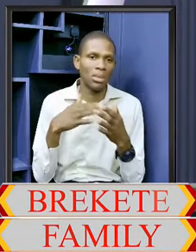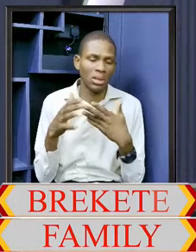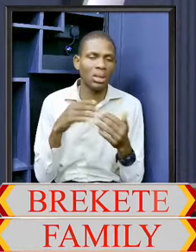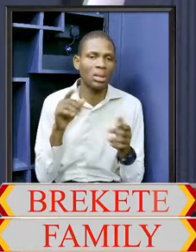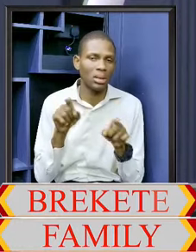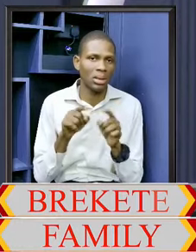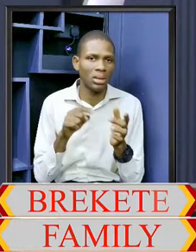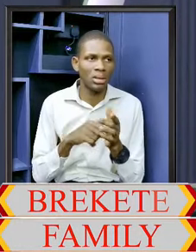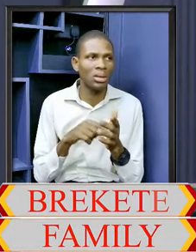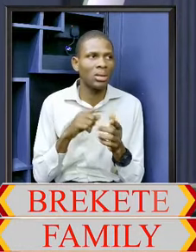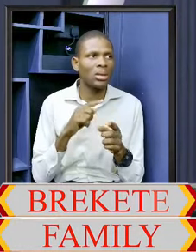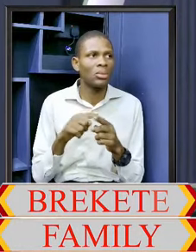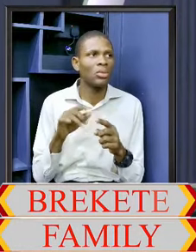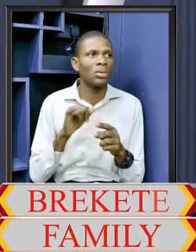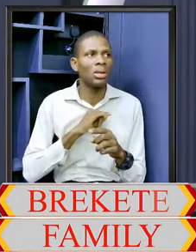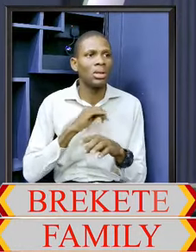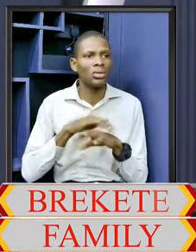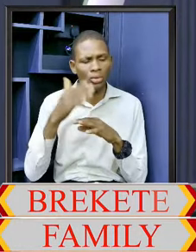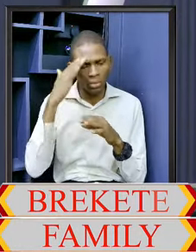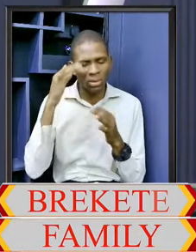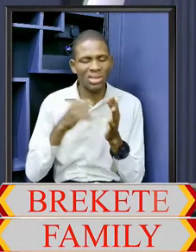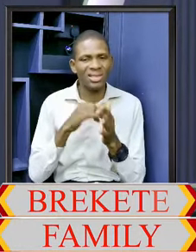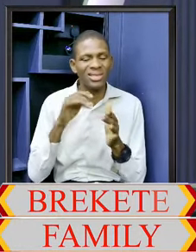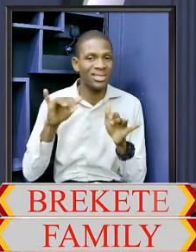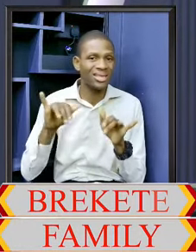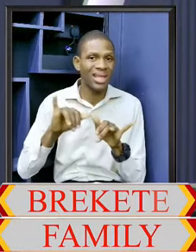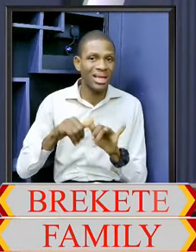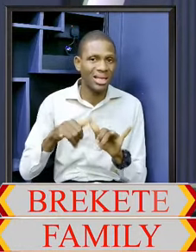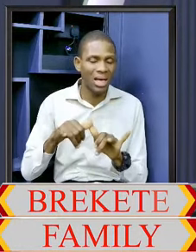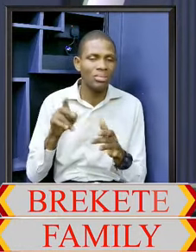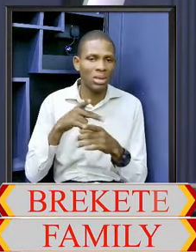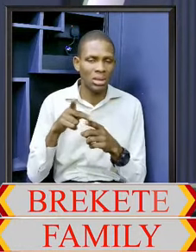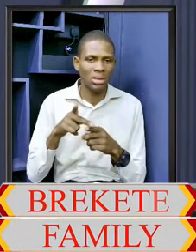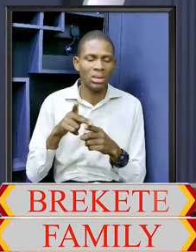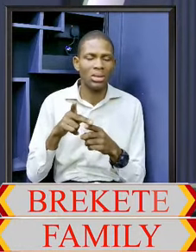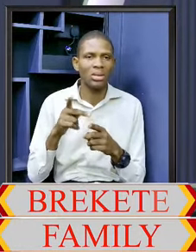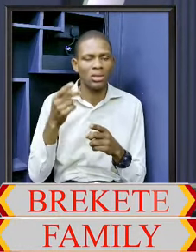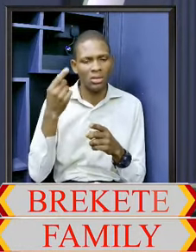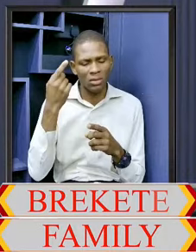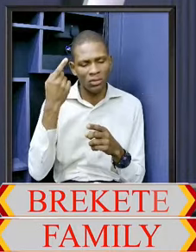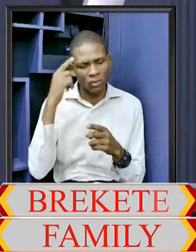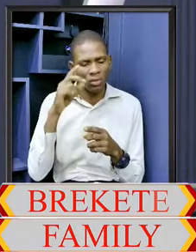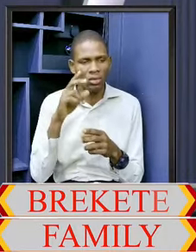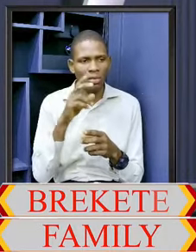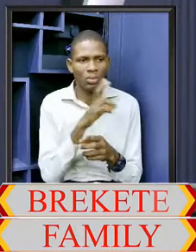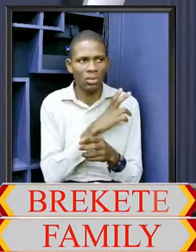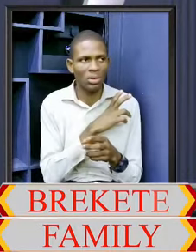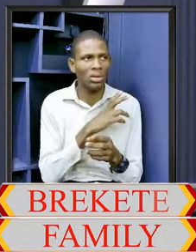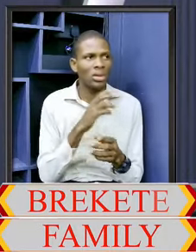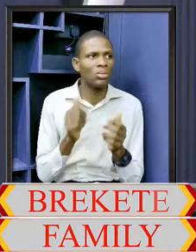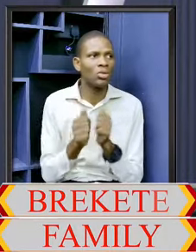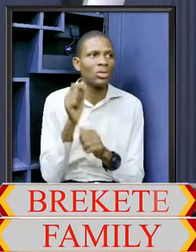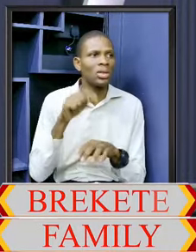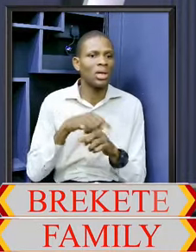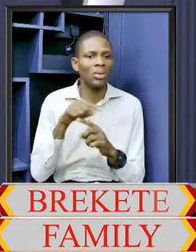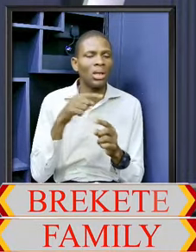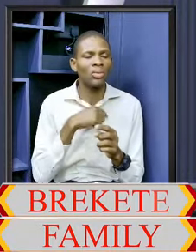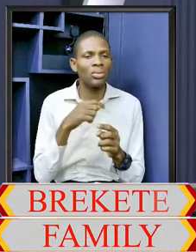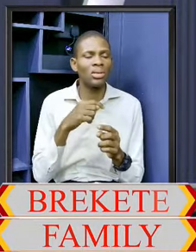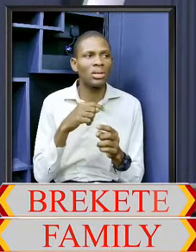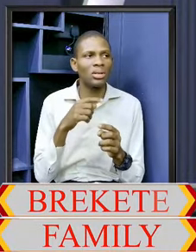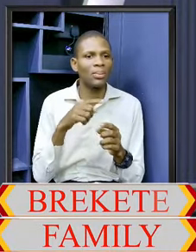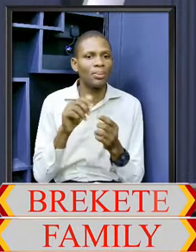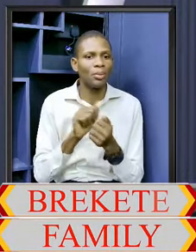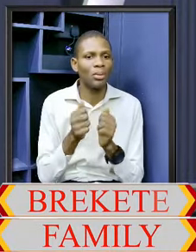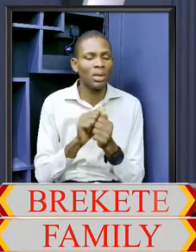I know sure saying that the standard practice for police, most of the times when matter like this come and we are able to bring it and